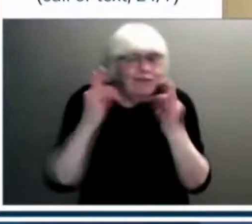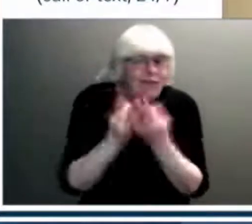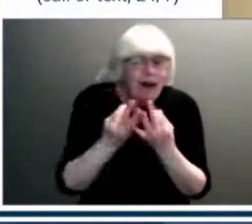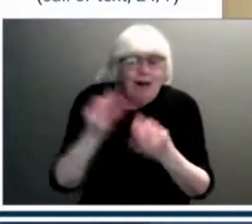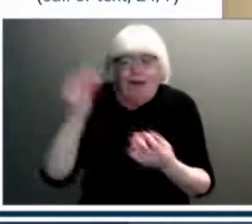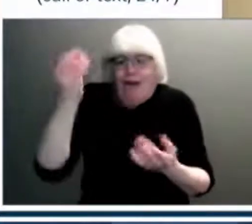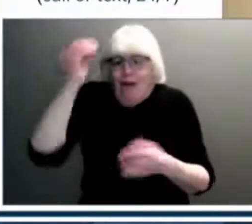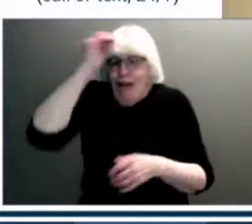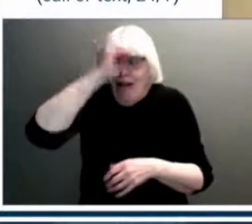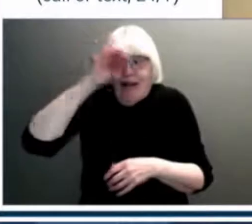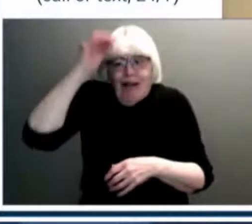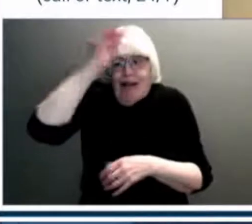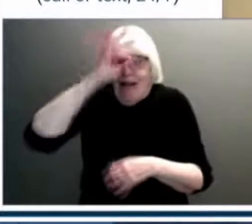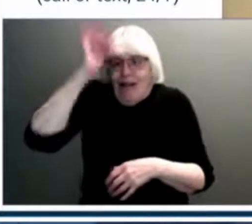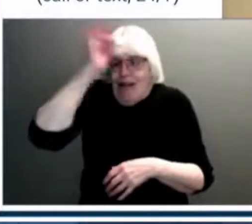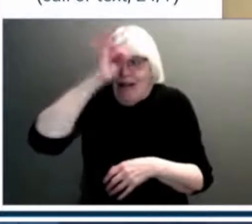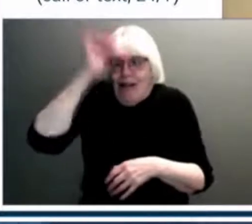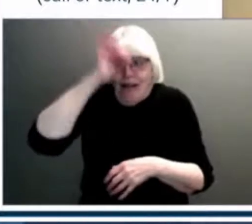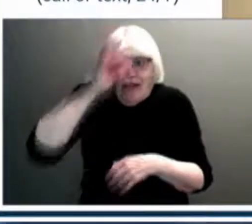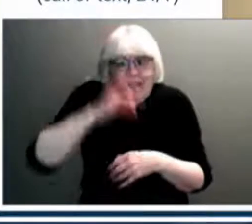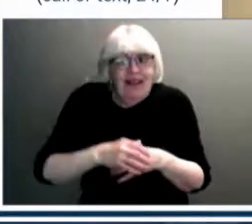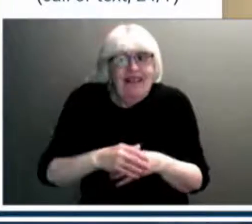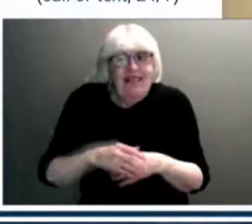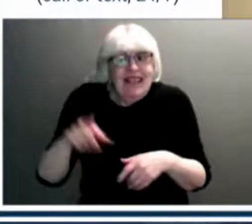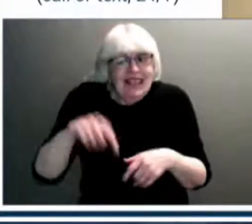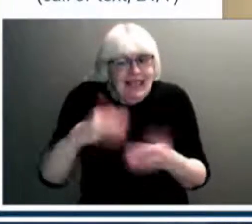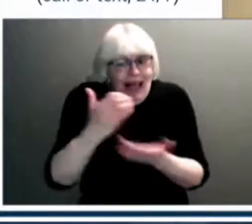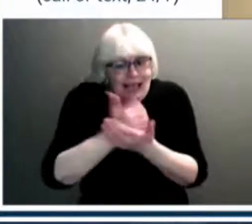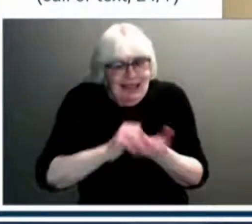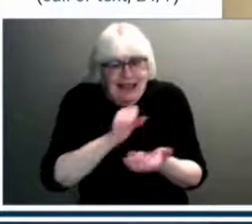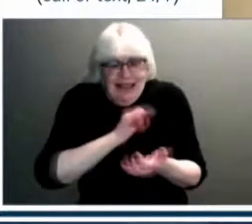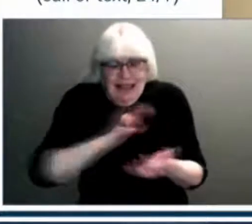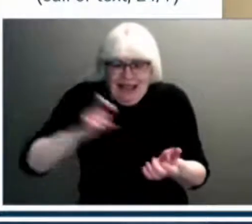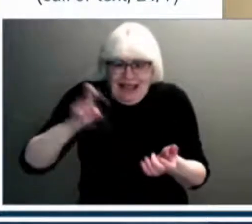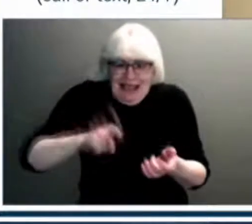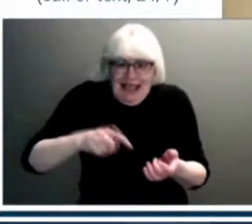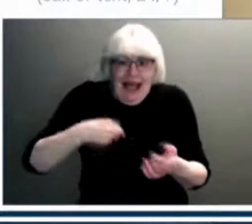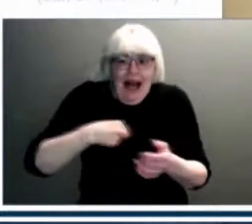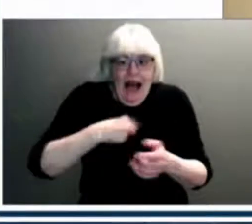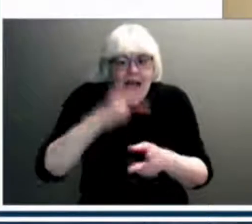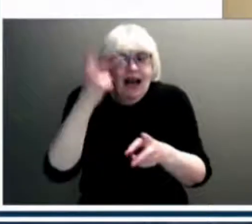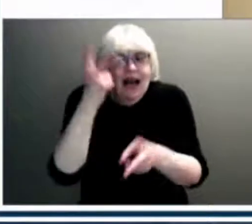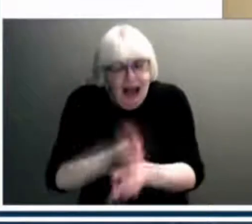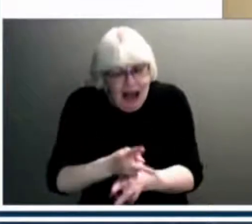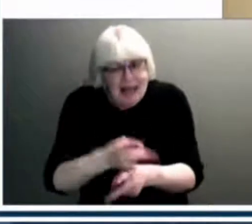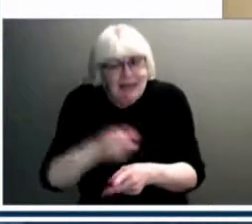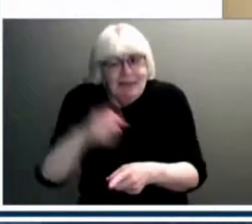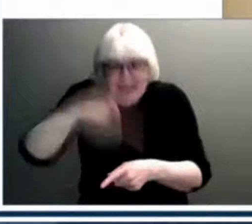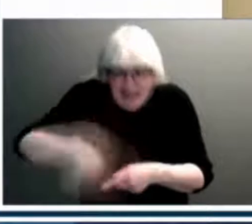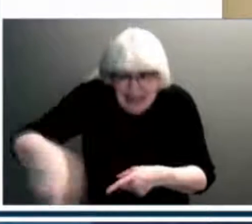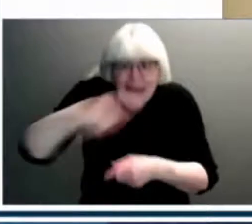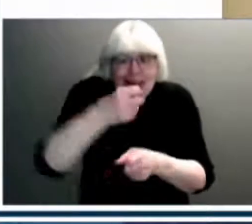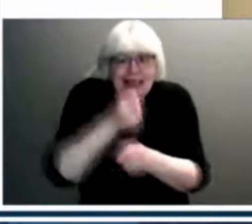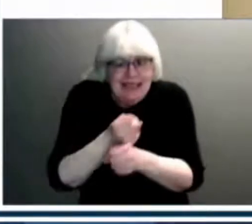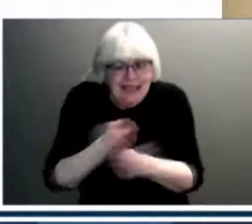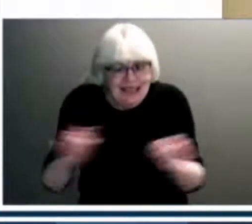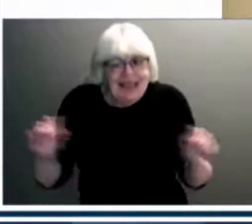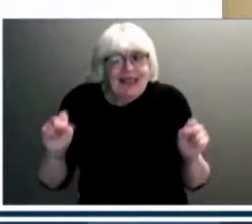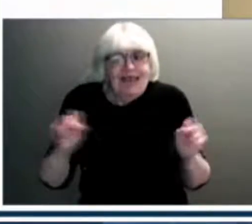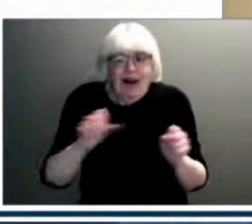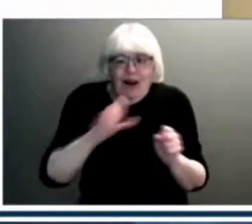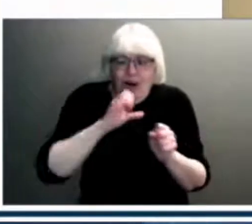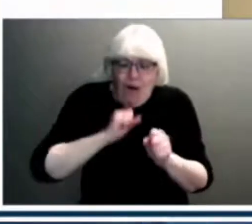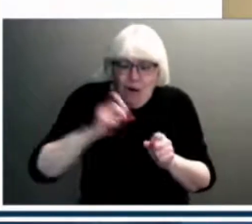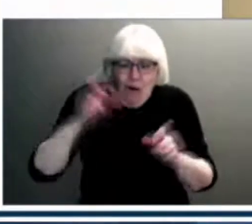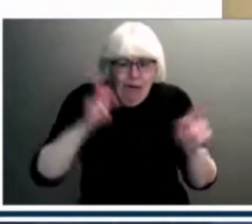are relying on us. They need us to help keep them safe. And those most vulnerable are also relying on the rest of